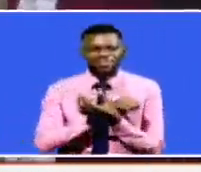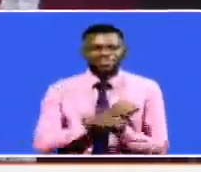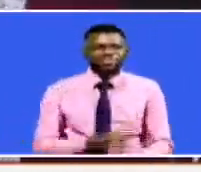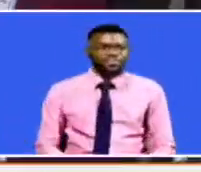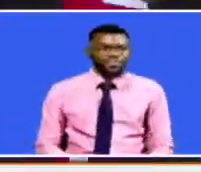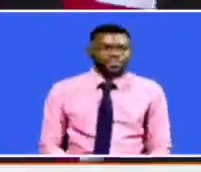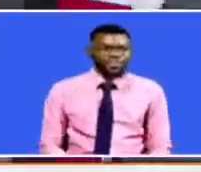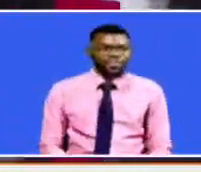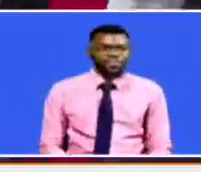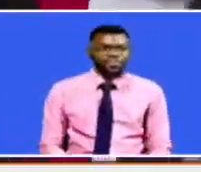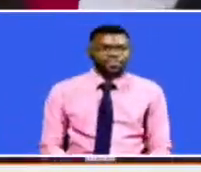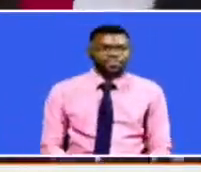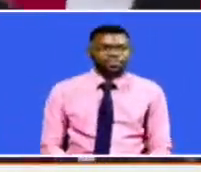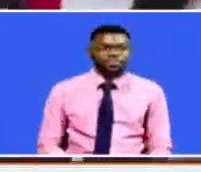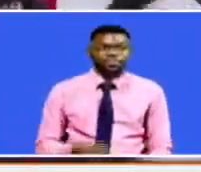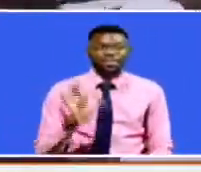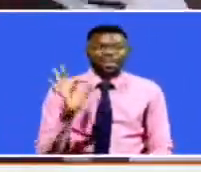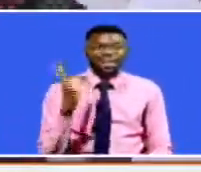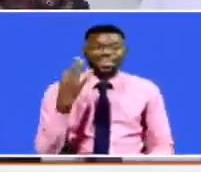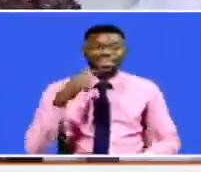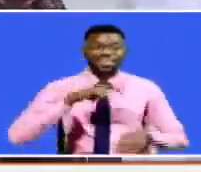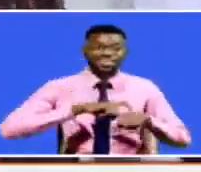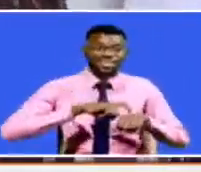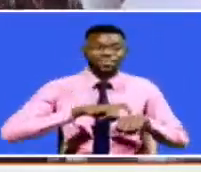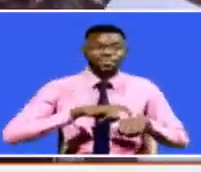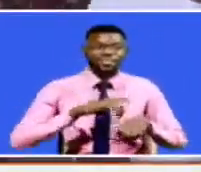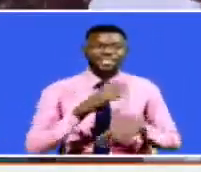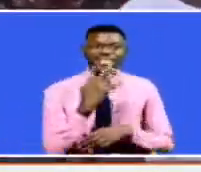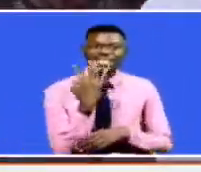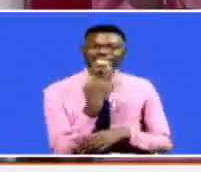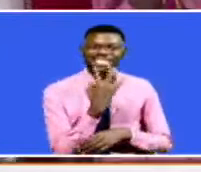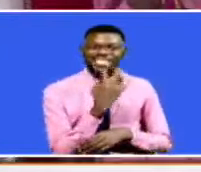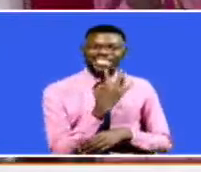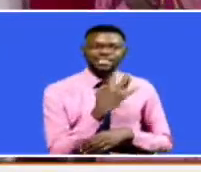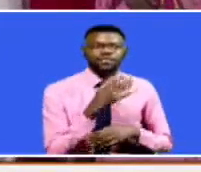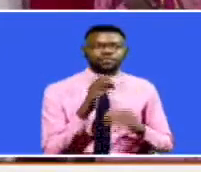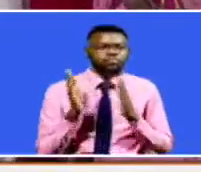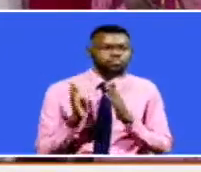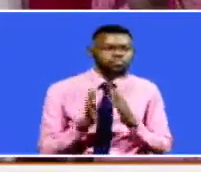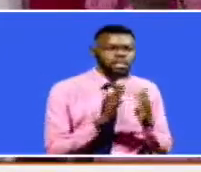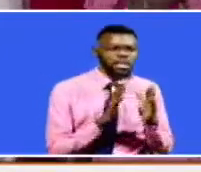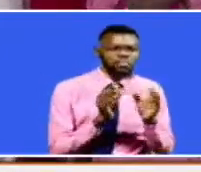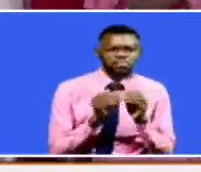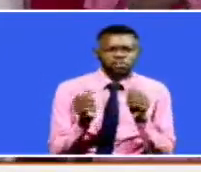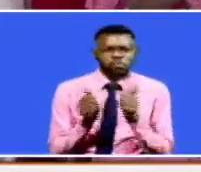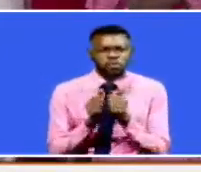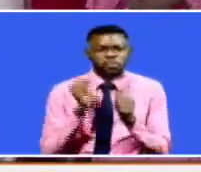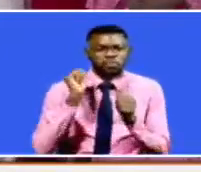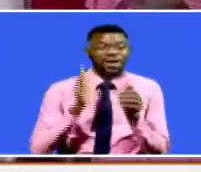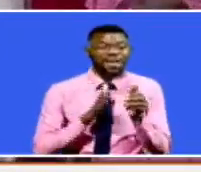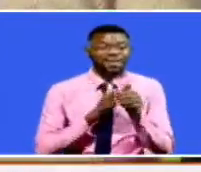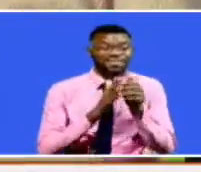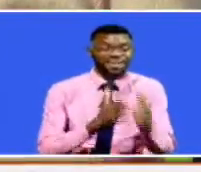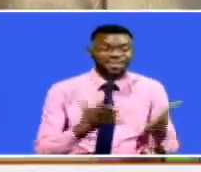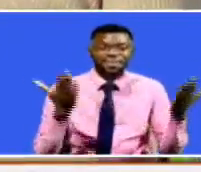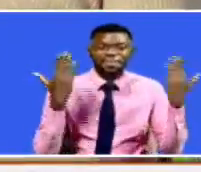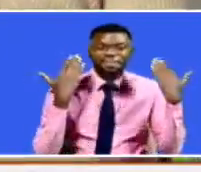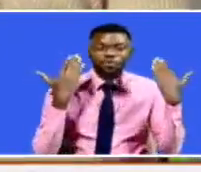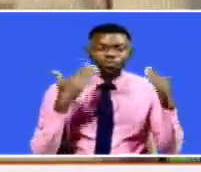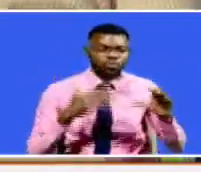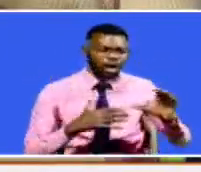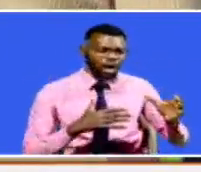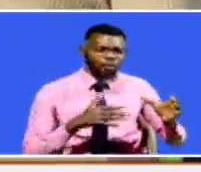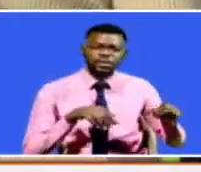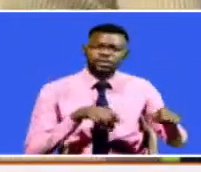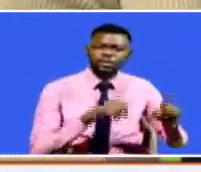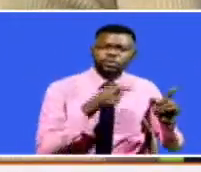For the third time, Deputy President Rigathi Gachagua will hold a conciliatory meeting with the political leadership of Meru County, which he said